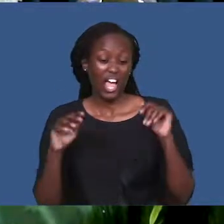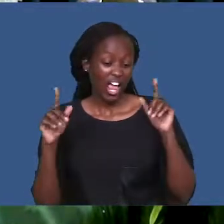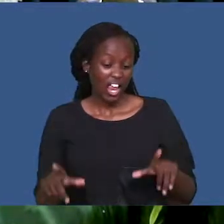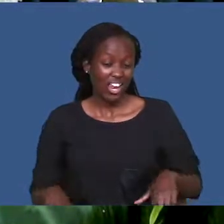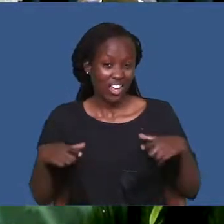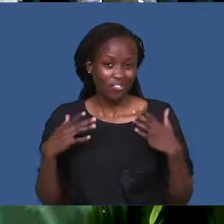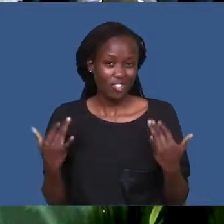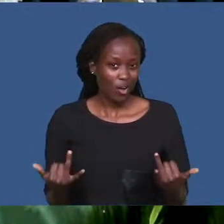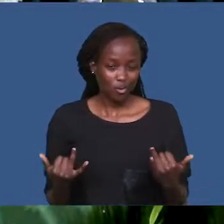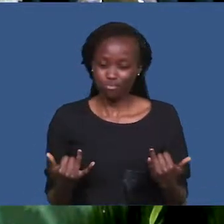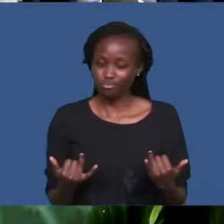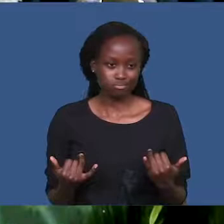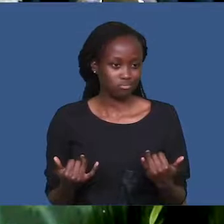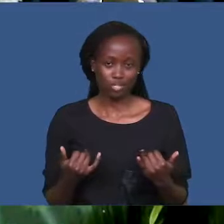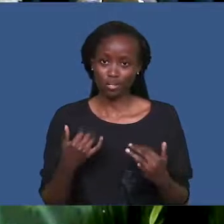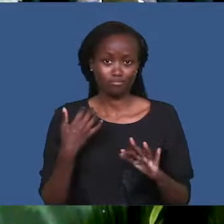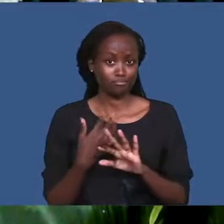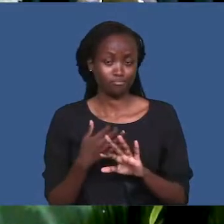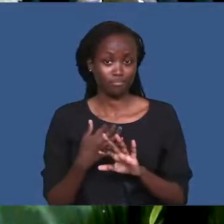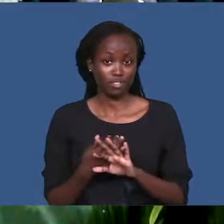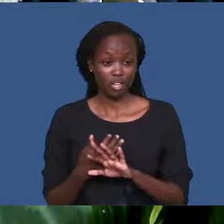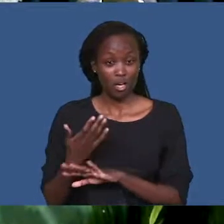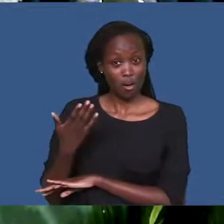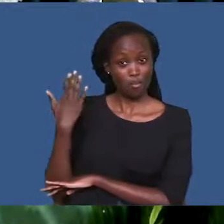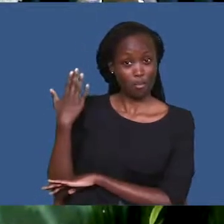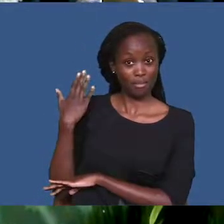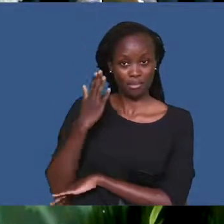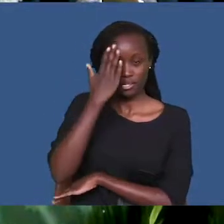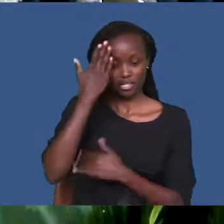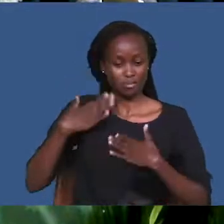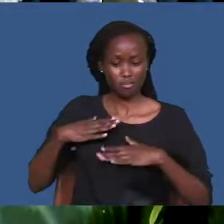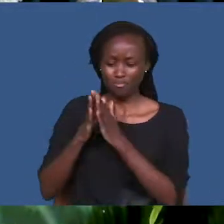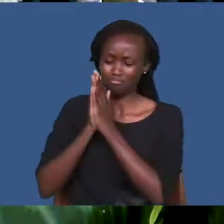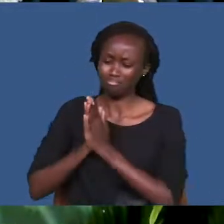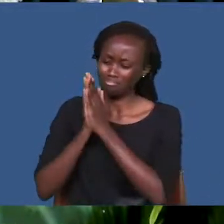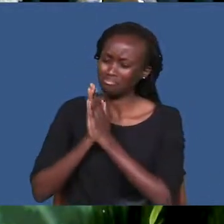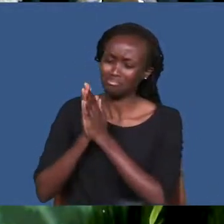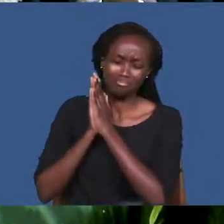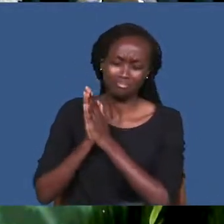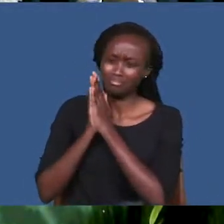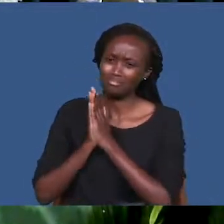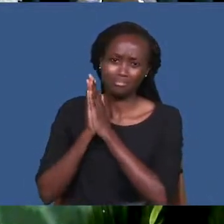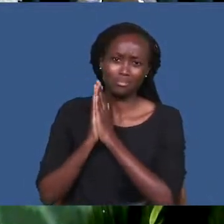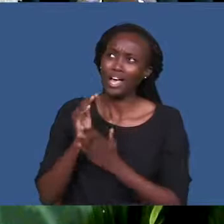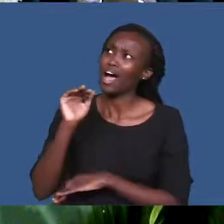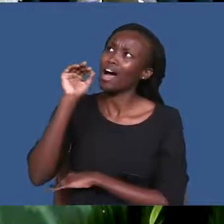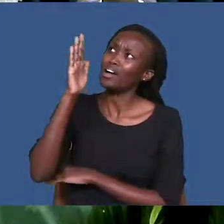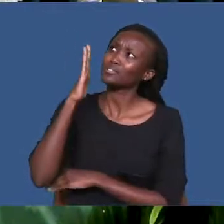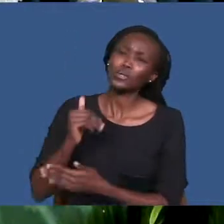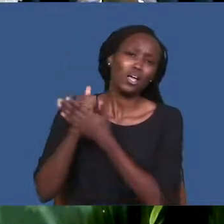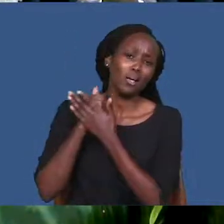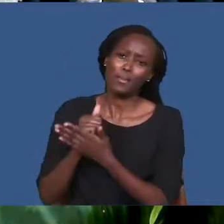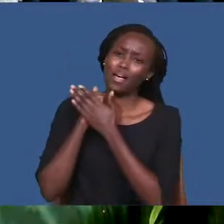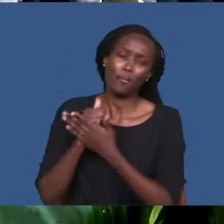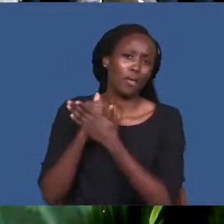Life had become intolerable nowadays. They were crying out to God because they were of their oppressors. They were given hard tasks to build pyramids in the desert